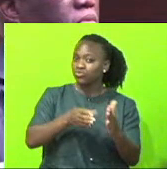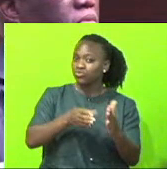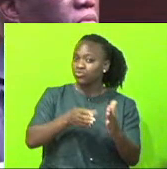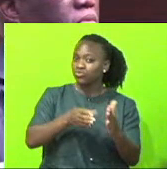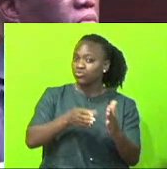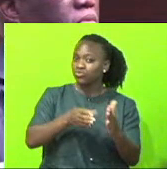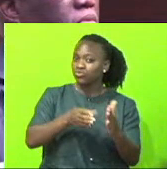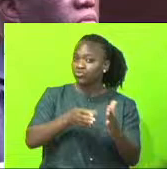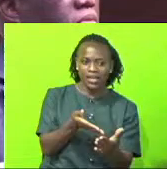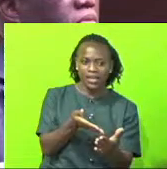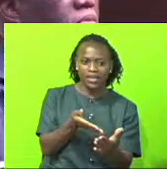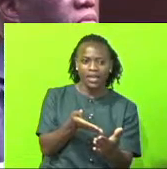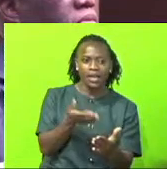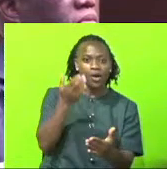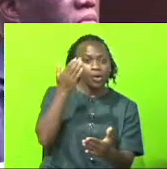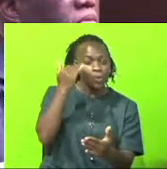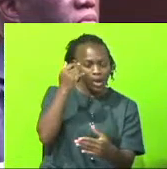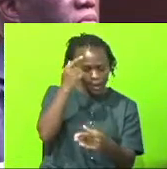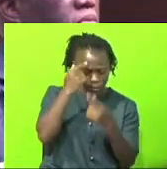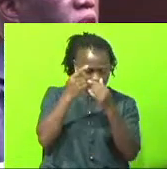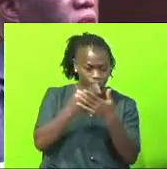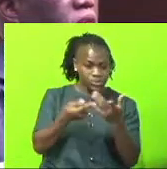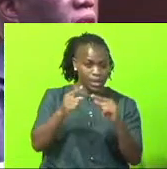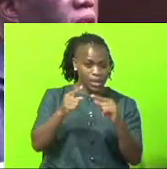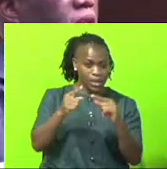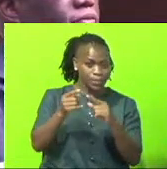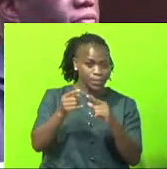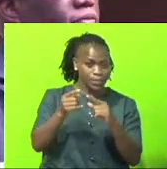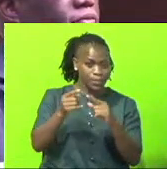historically because of what have happened in the nation.